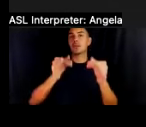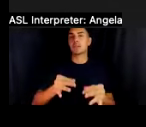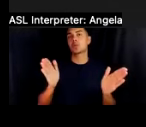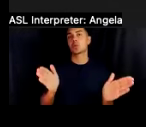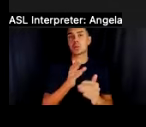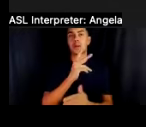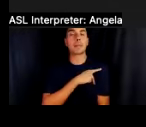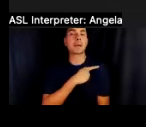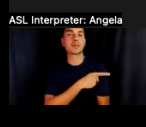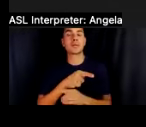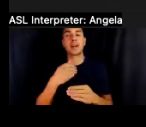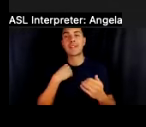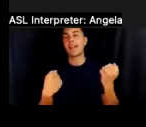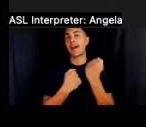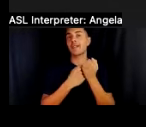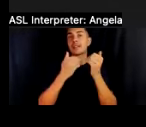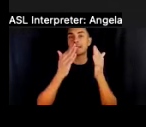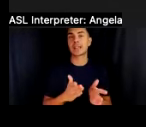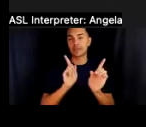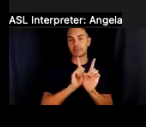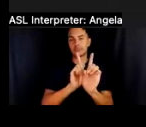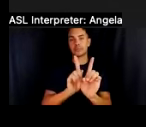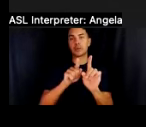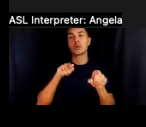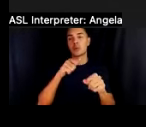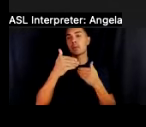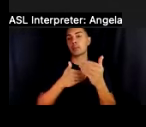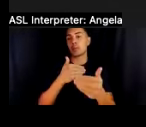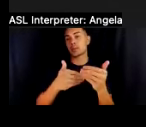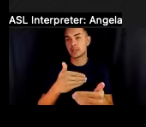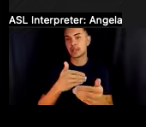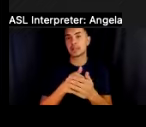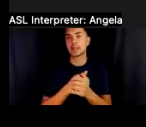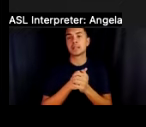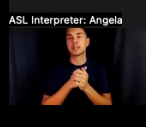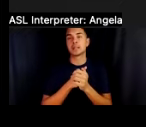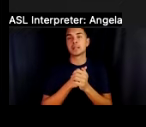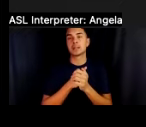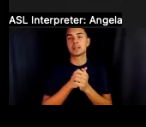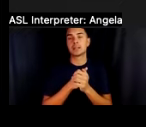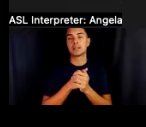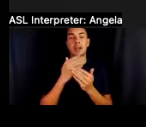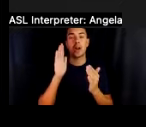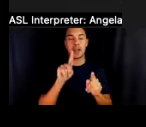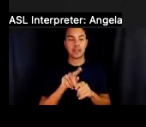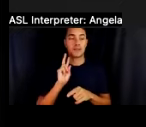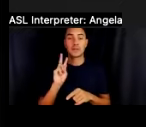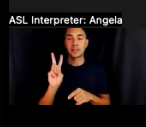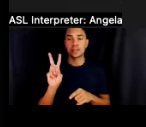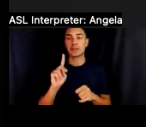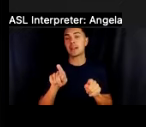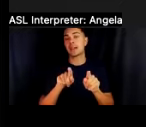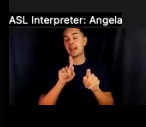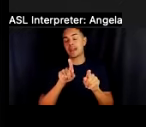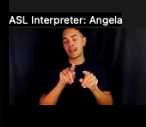have an advocate be there with them during the process in the emergency room. An advocate would meet a victim at the hospital perhaps